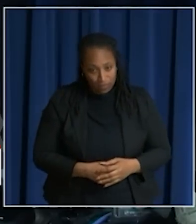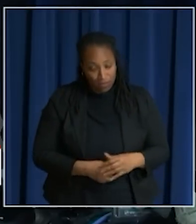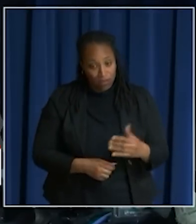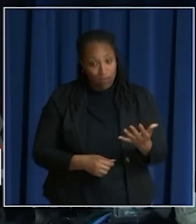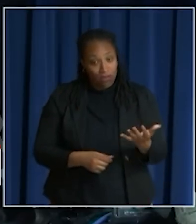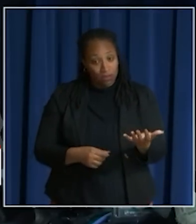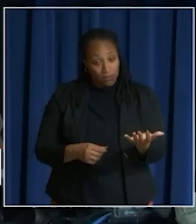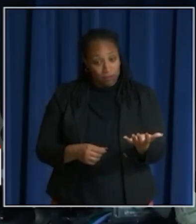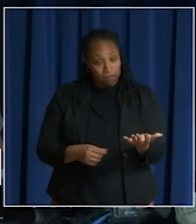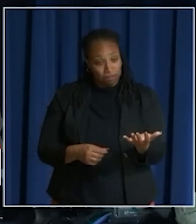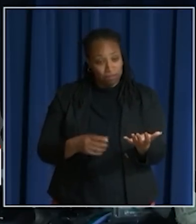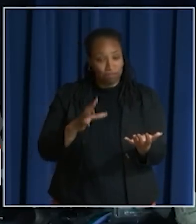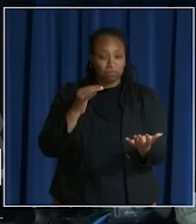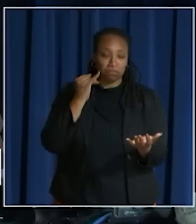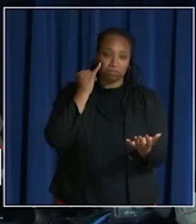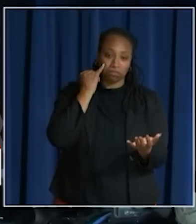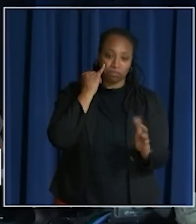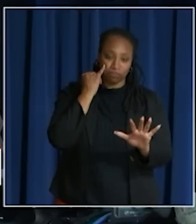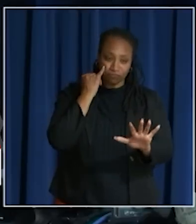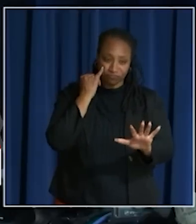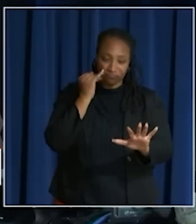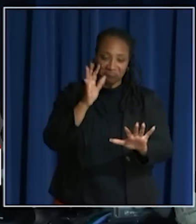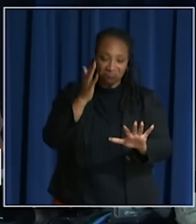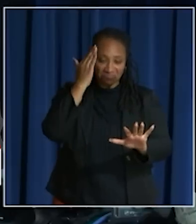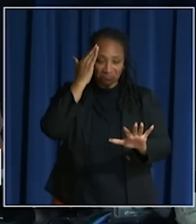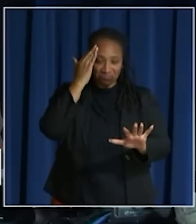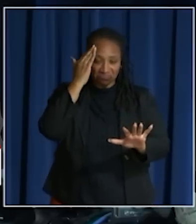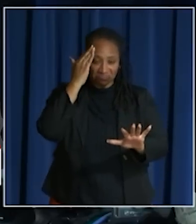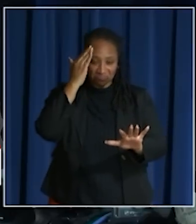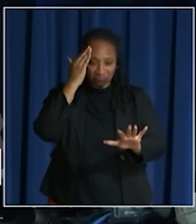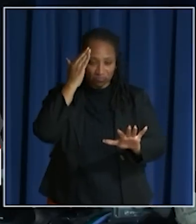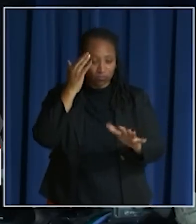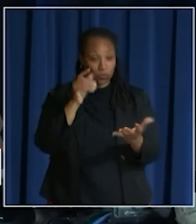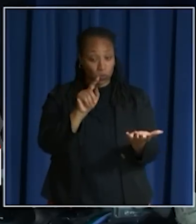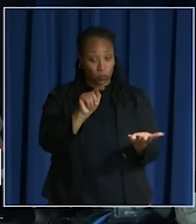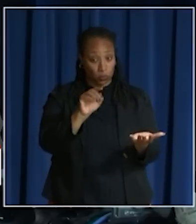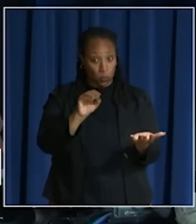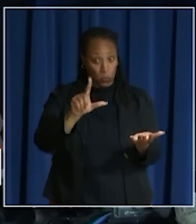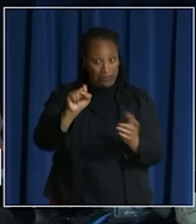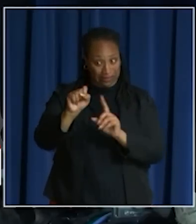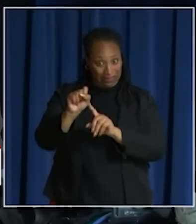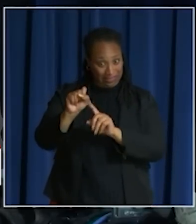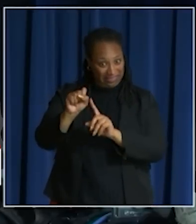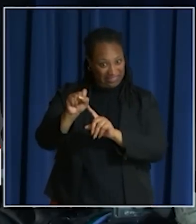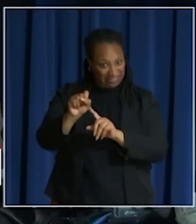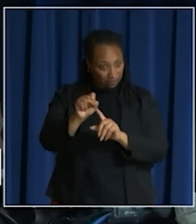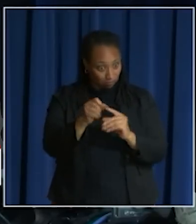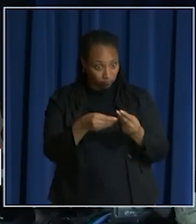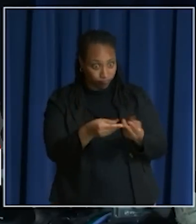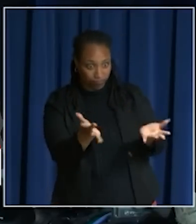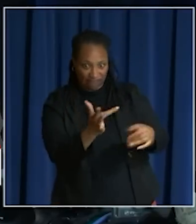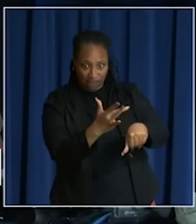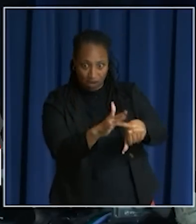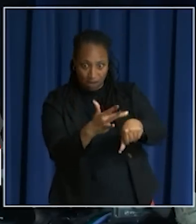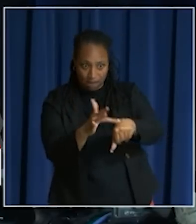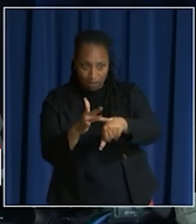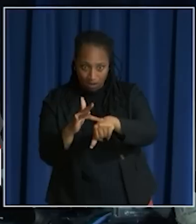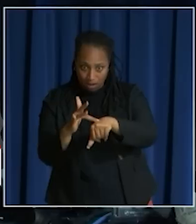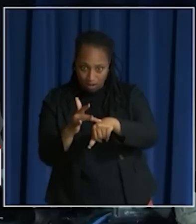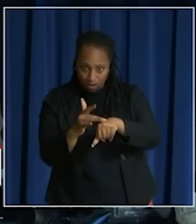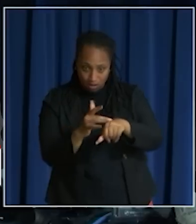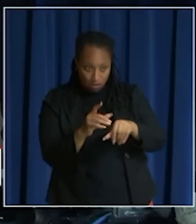the tools that are available to the district if we are experiencing a surge in